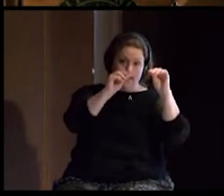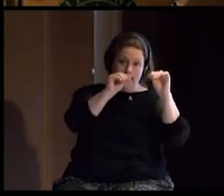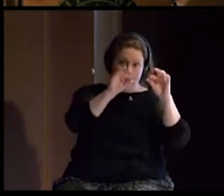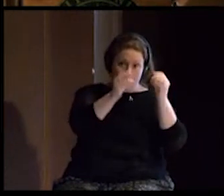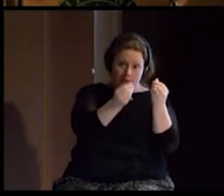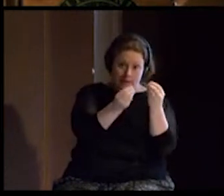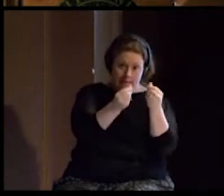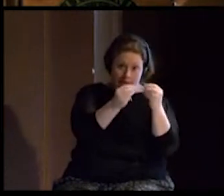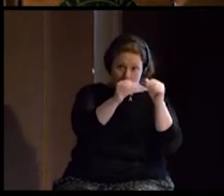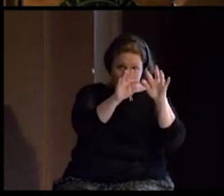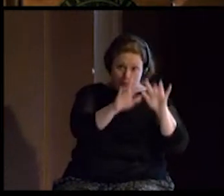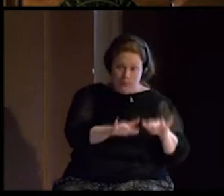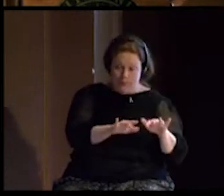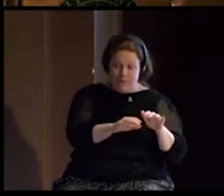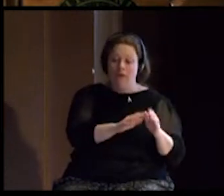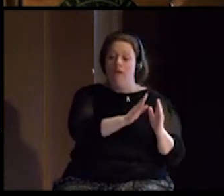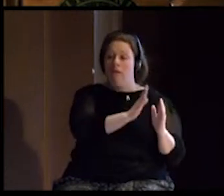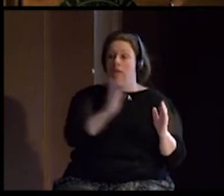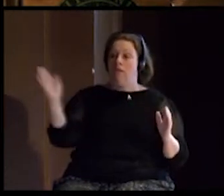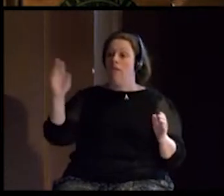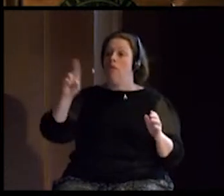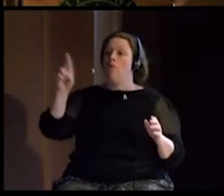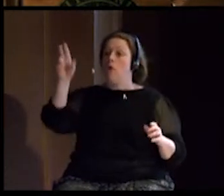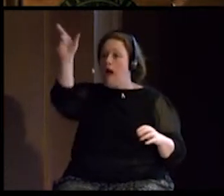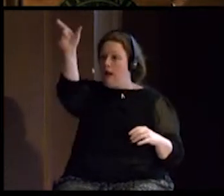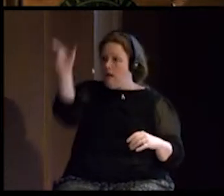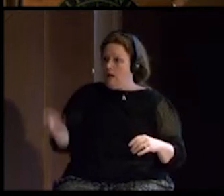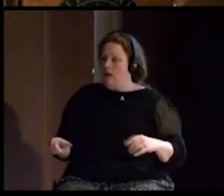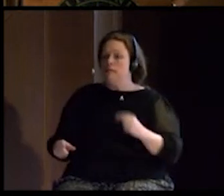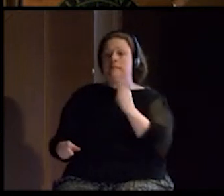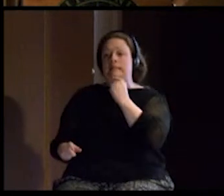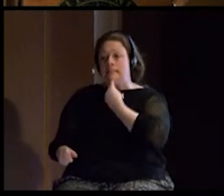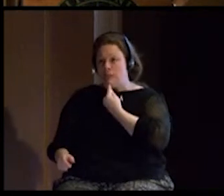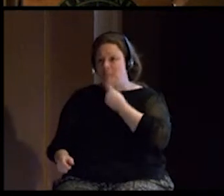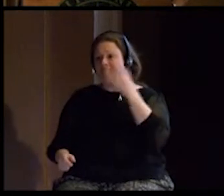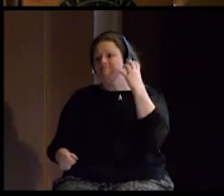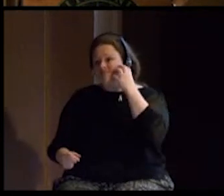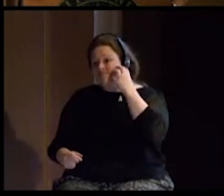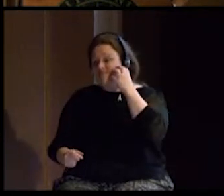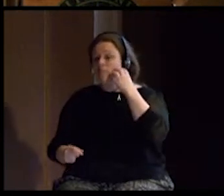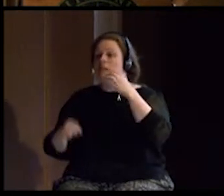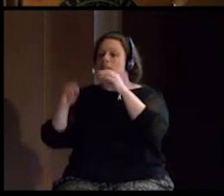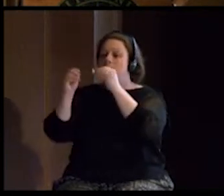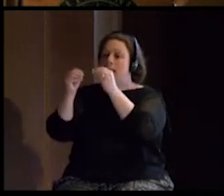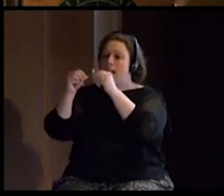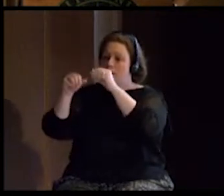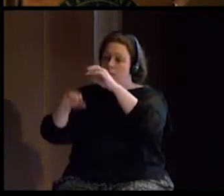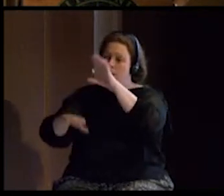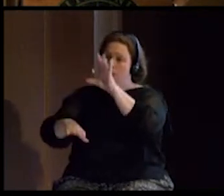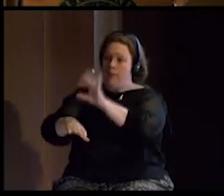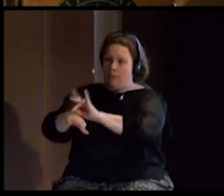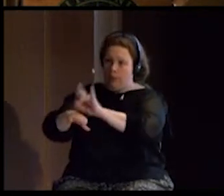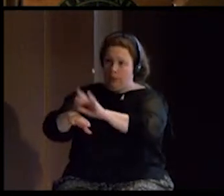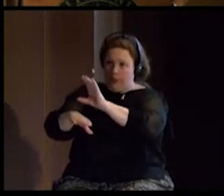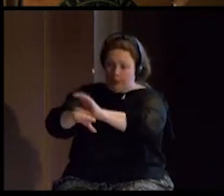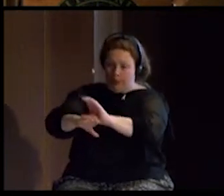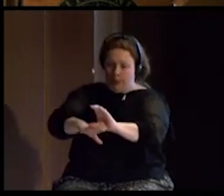very severe sedimentation. And what I want to point out is that essentially coral diversity, the number of coral species,